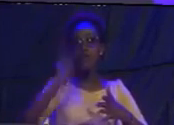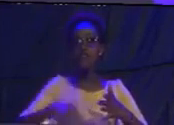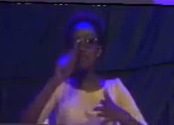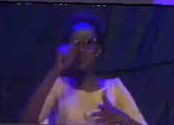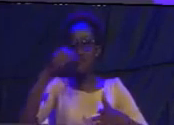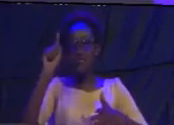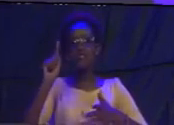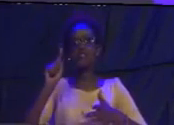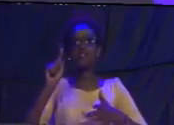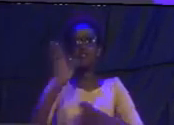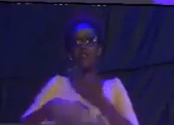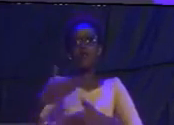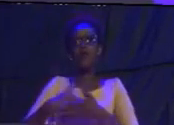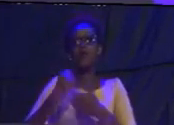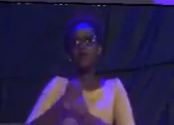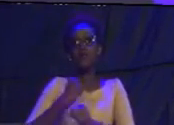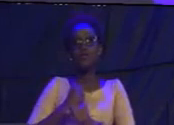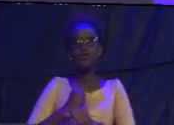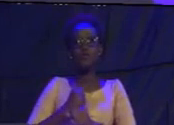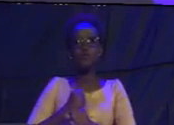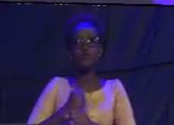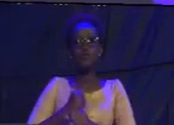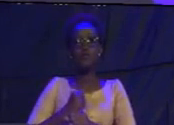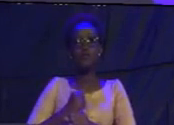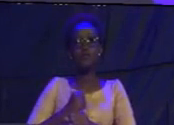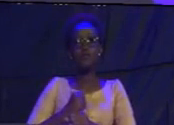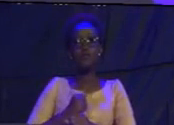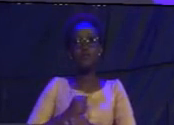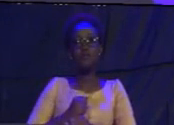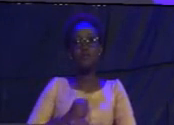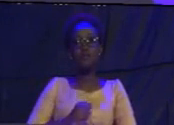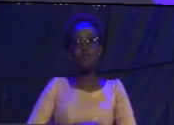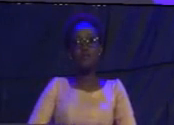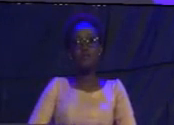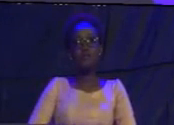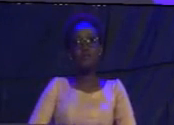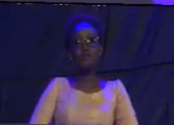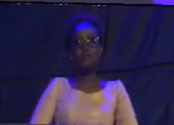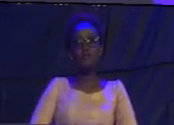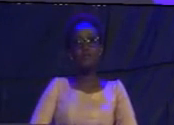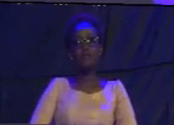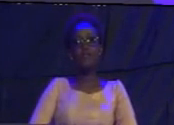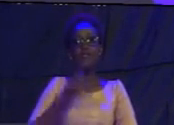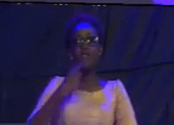We'll be teaching people and exhorting people to be righteous in all they do, in their professions.